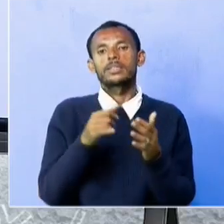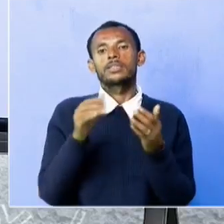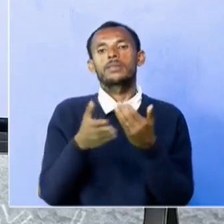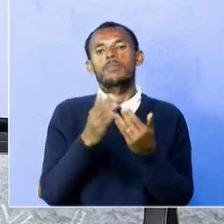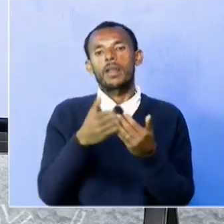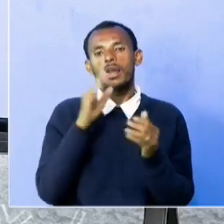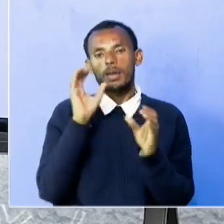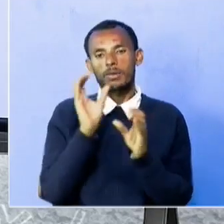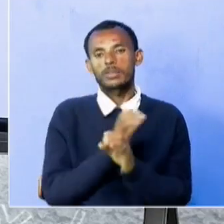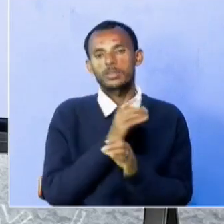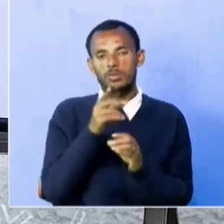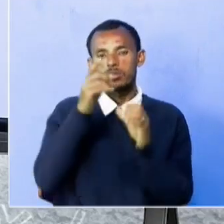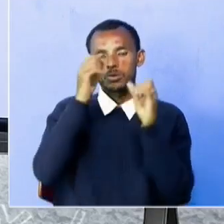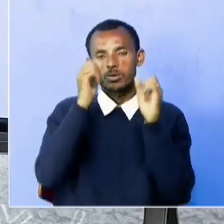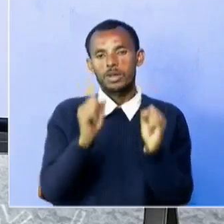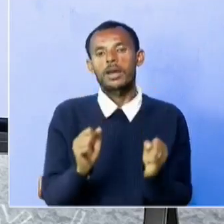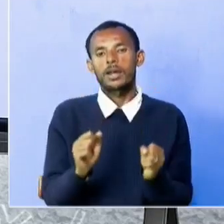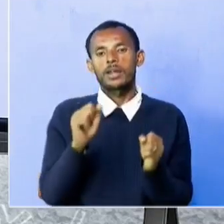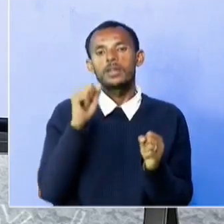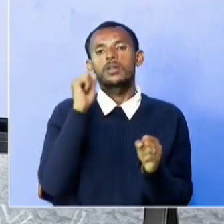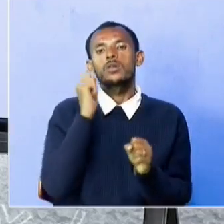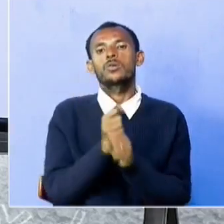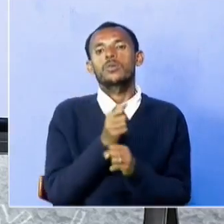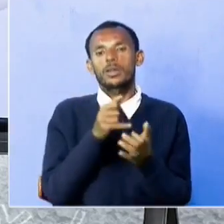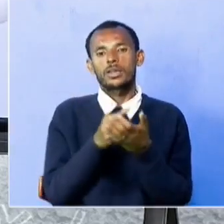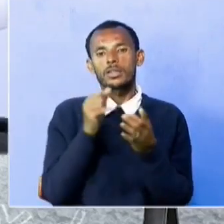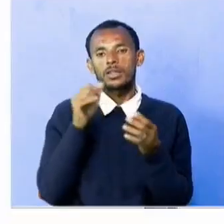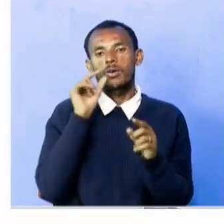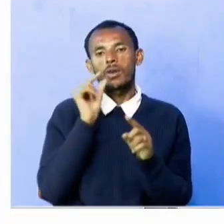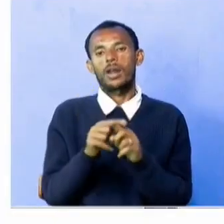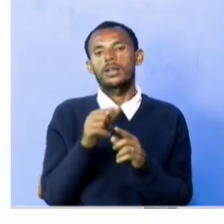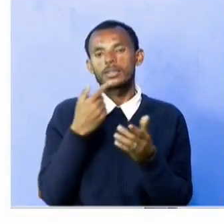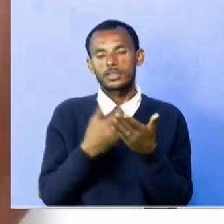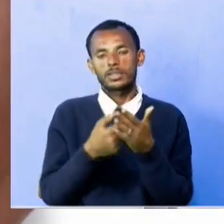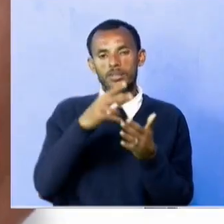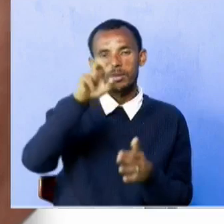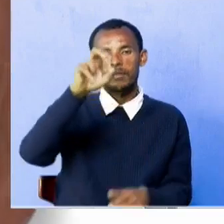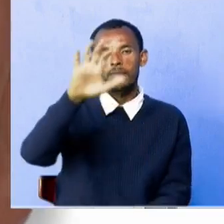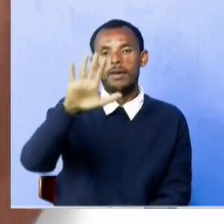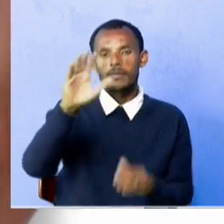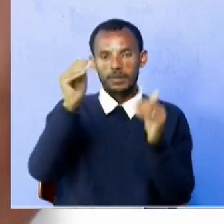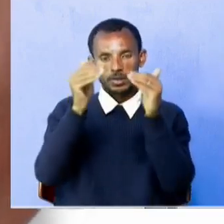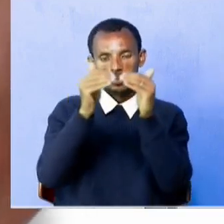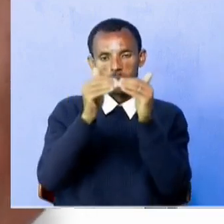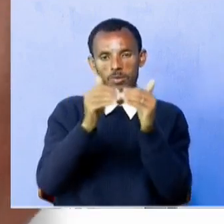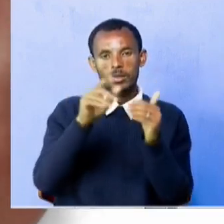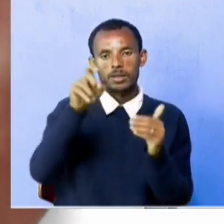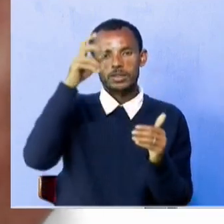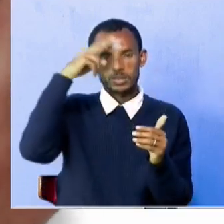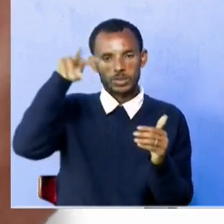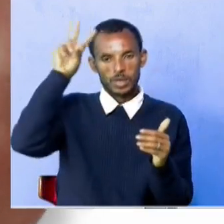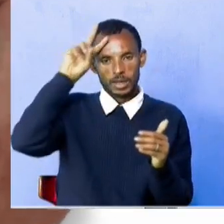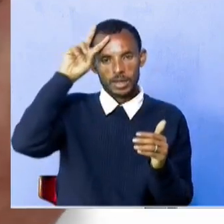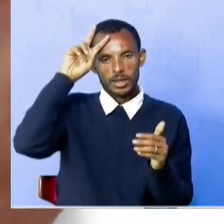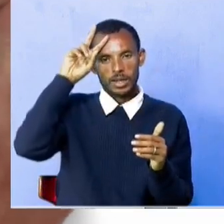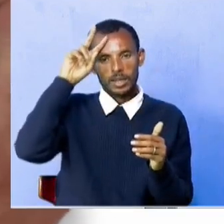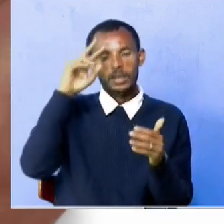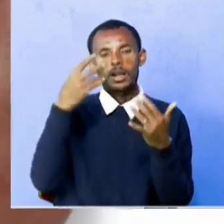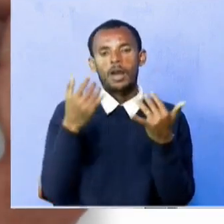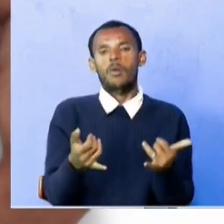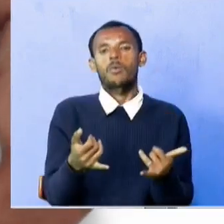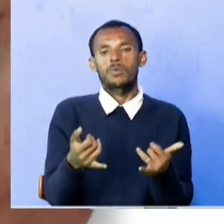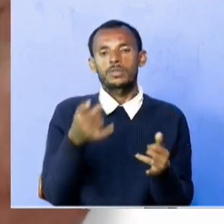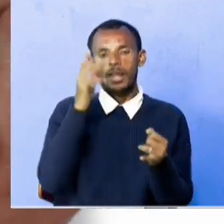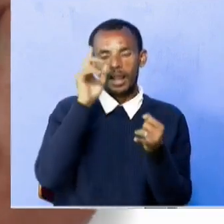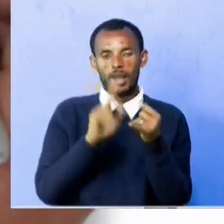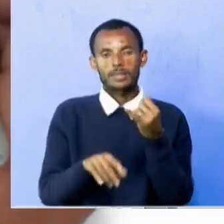calculation. You can do it orally. So then this is 25 is equals to x squared. So now the